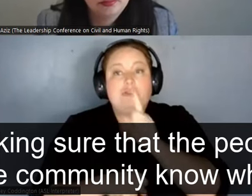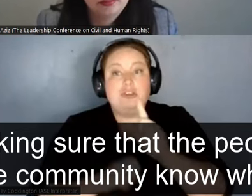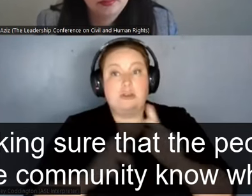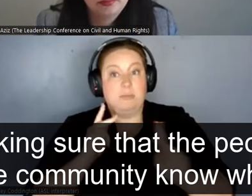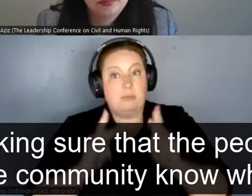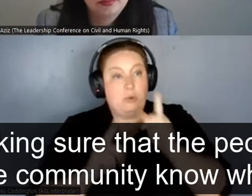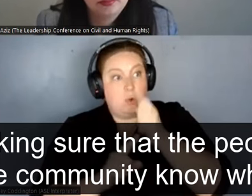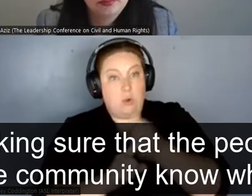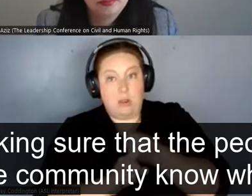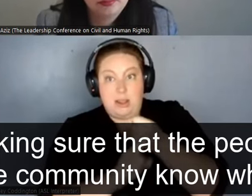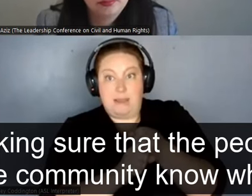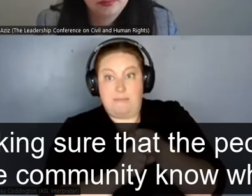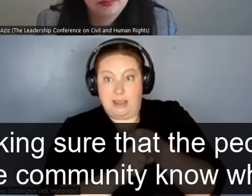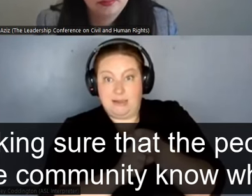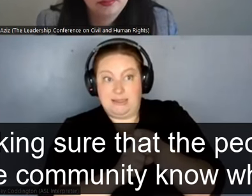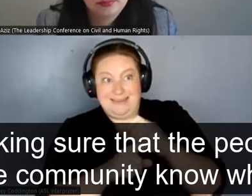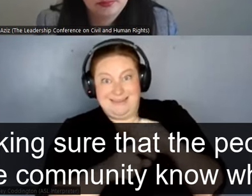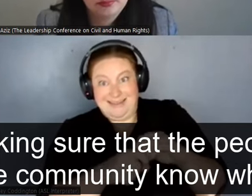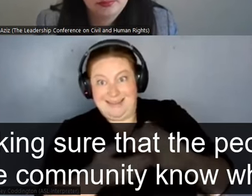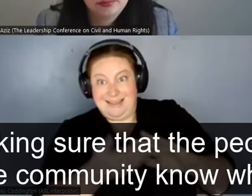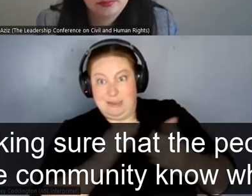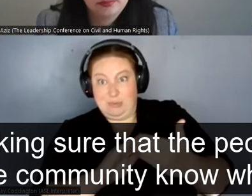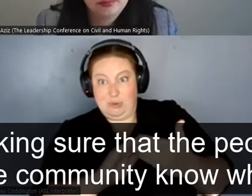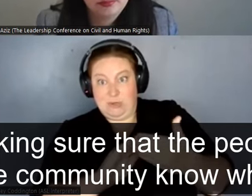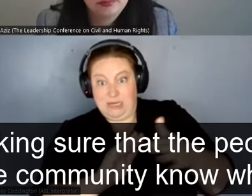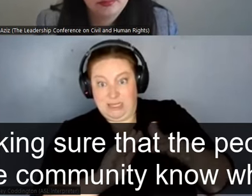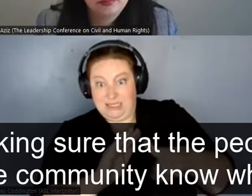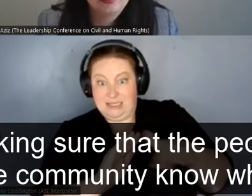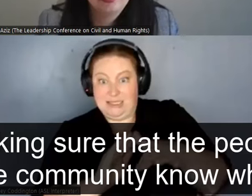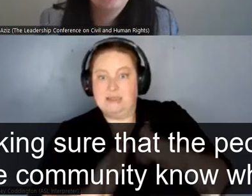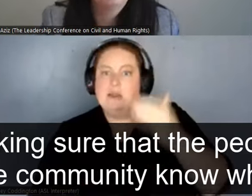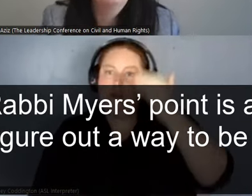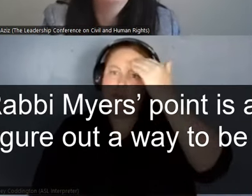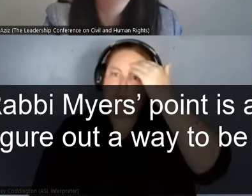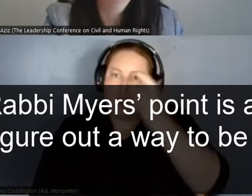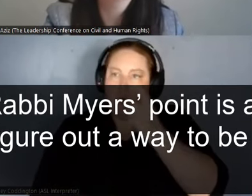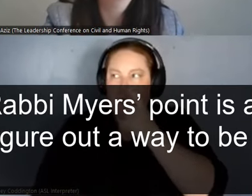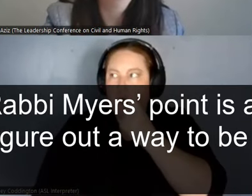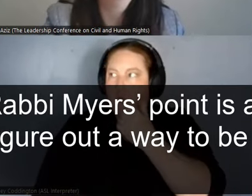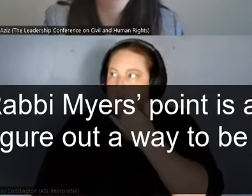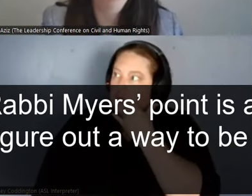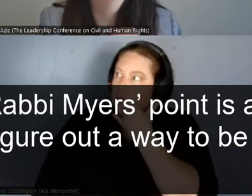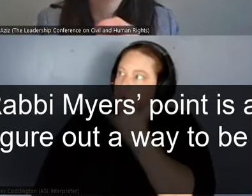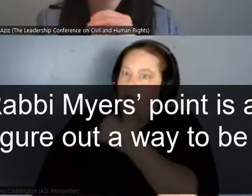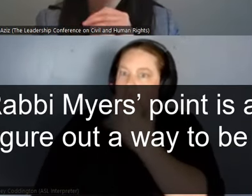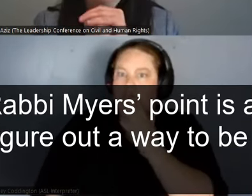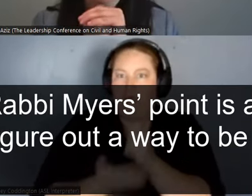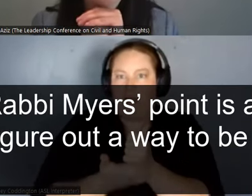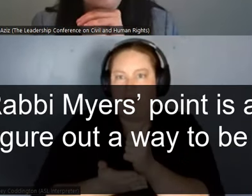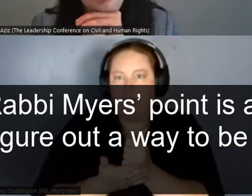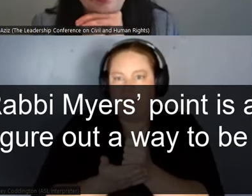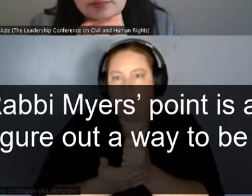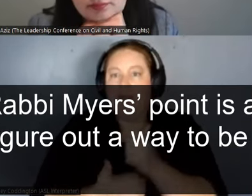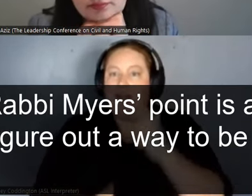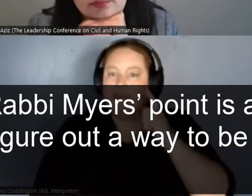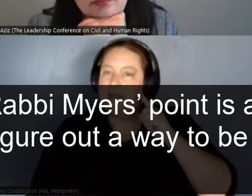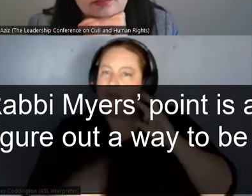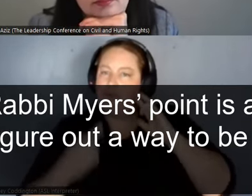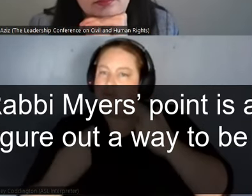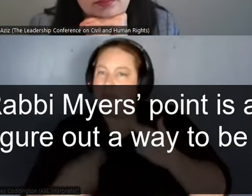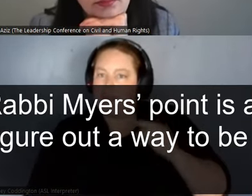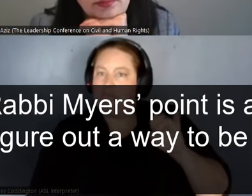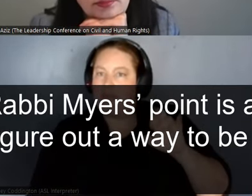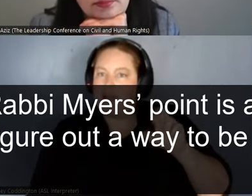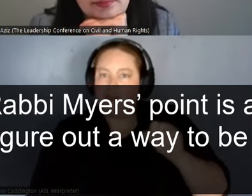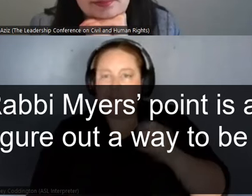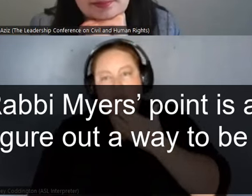in the community know who to call. And I think Rabbi Meyer's point is a good one. We have to figure